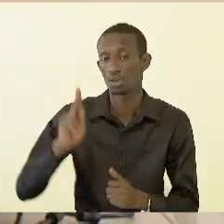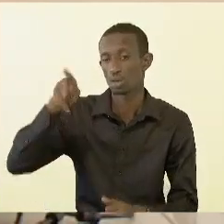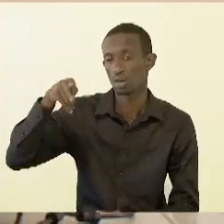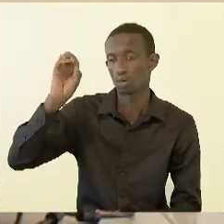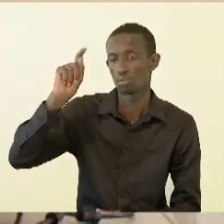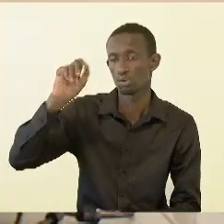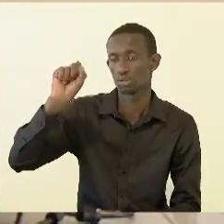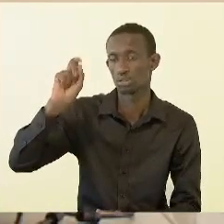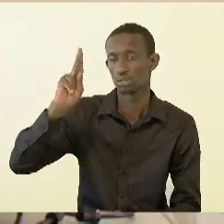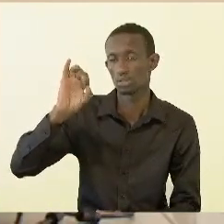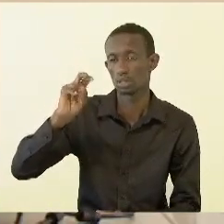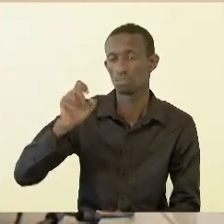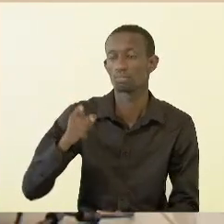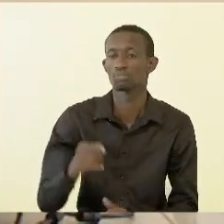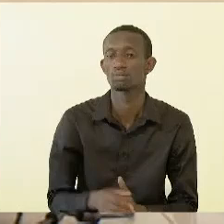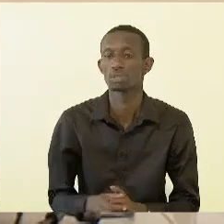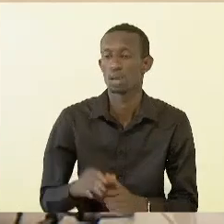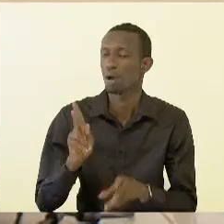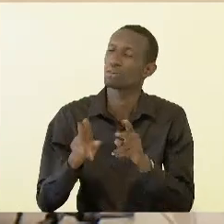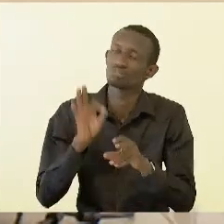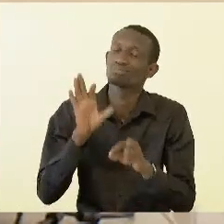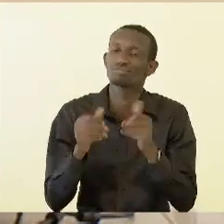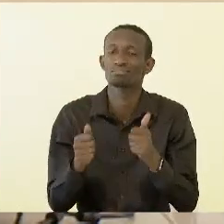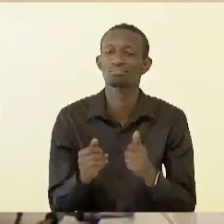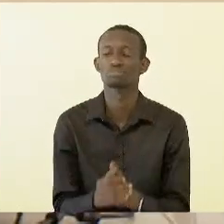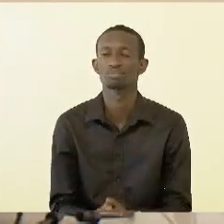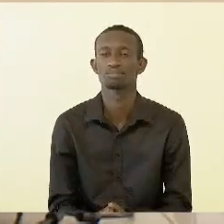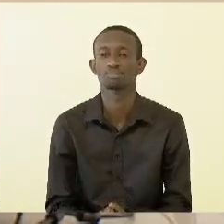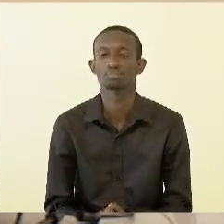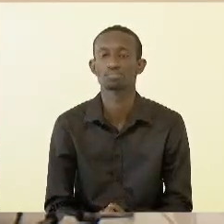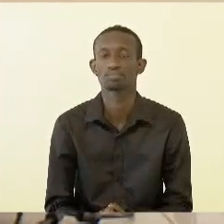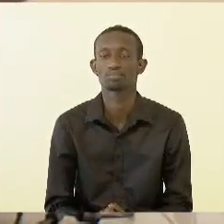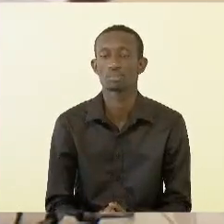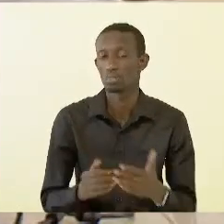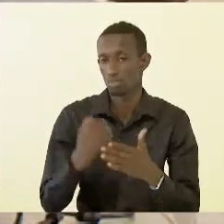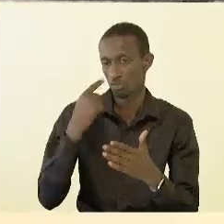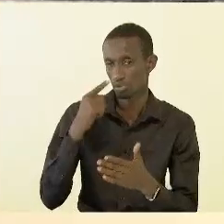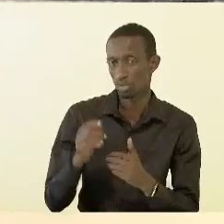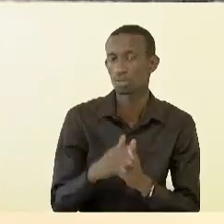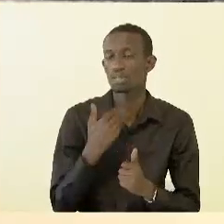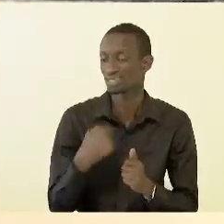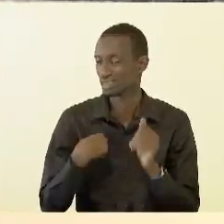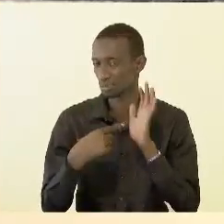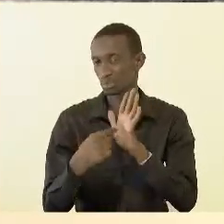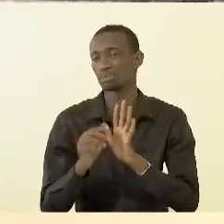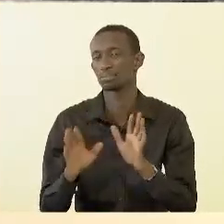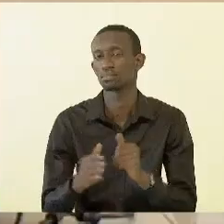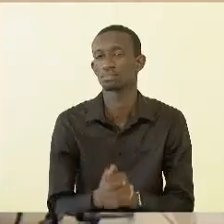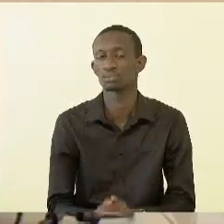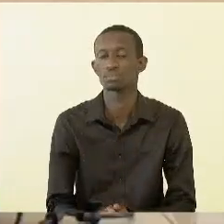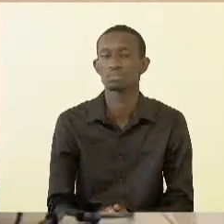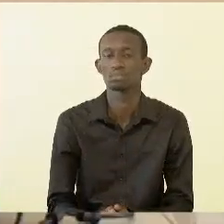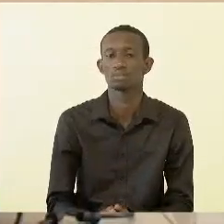because it is not hygroscopic. So before we look at that one, I just want to mention about the